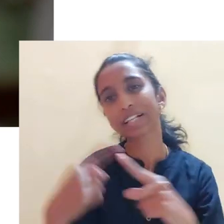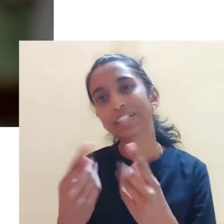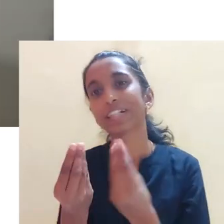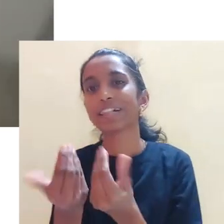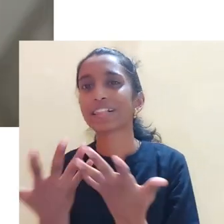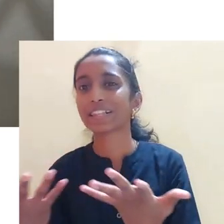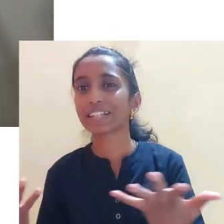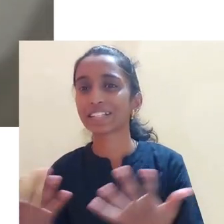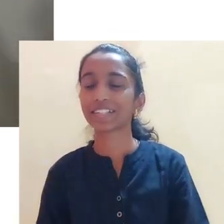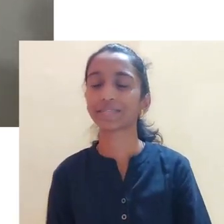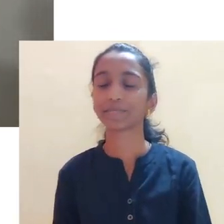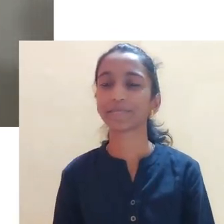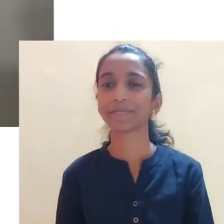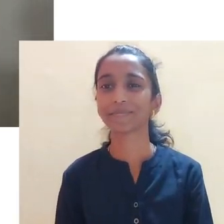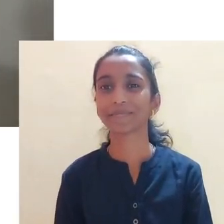material.